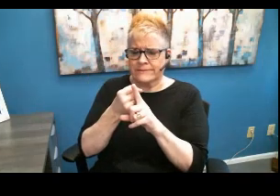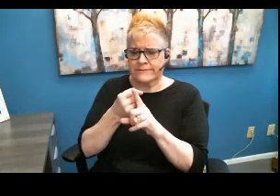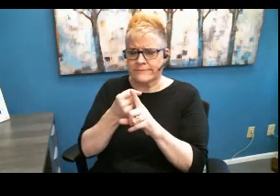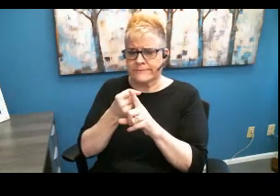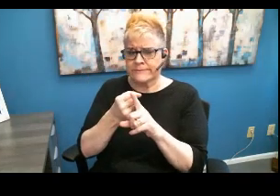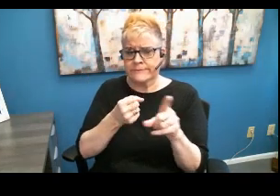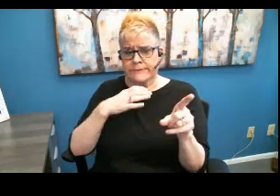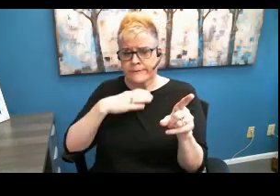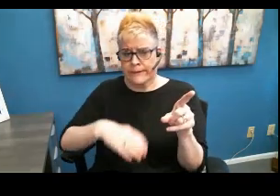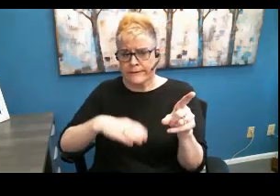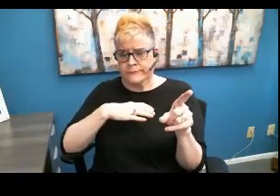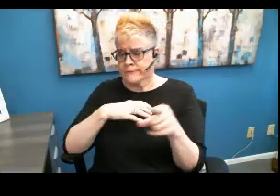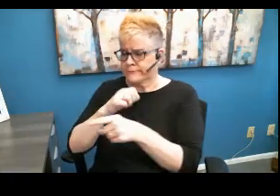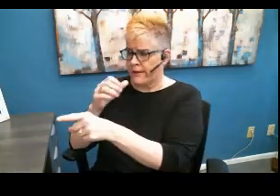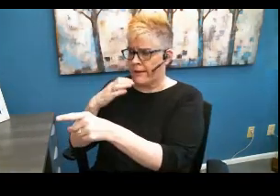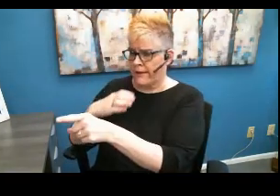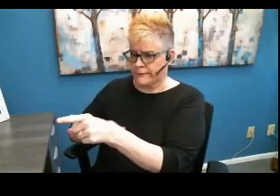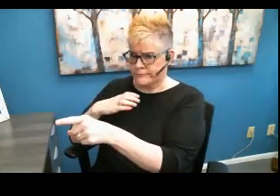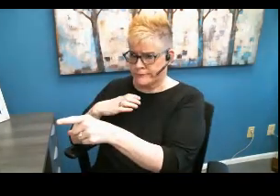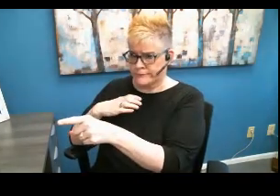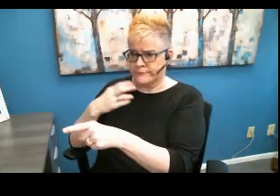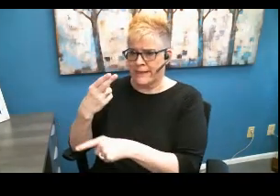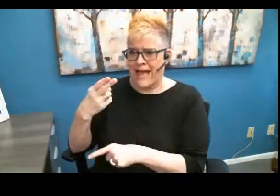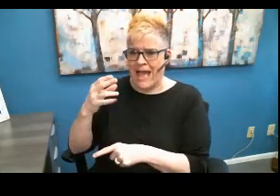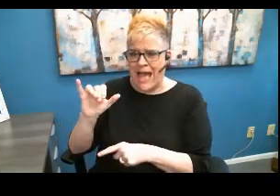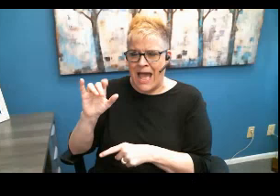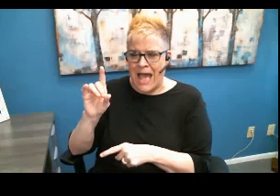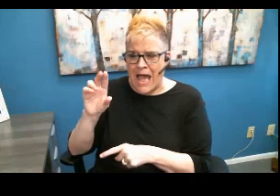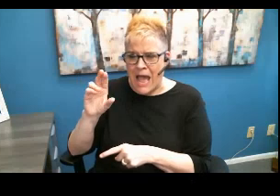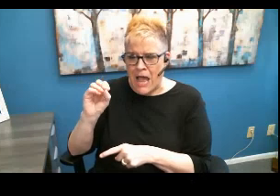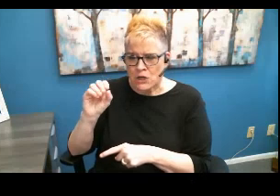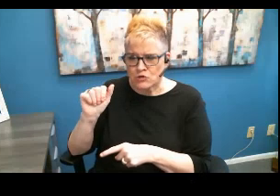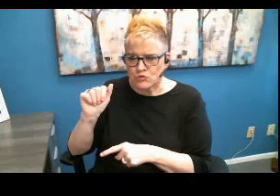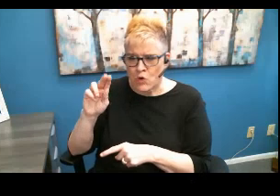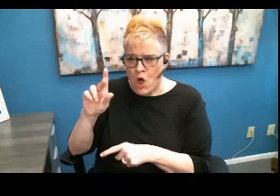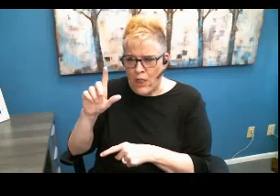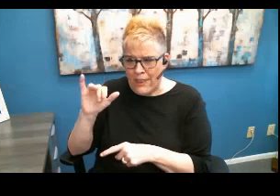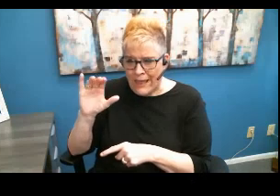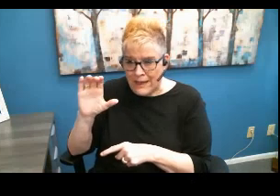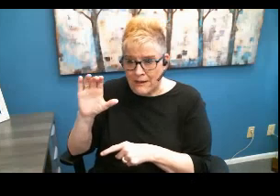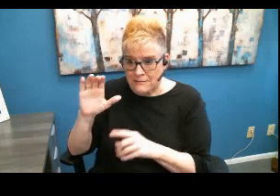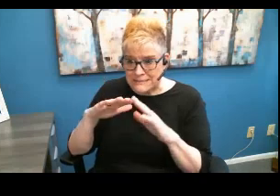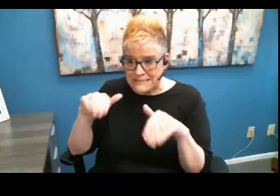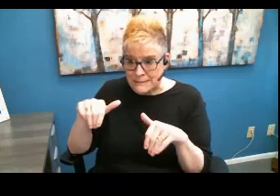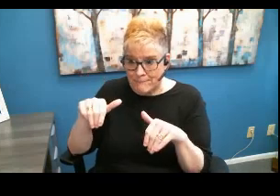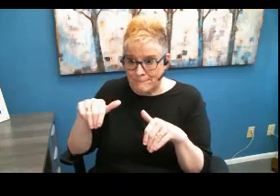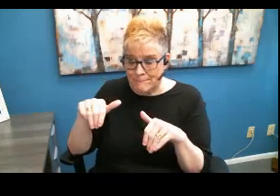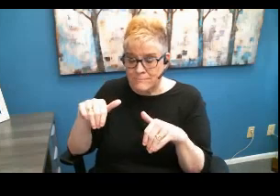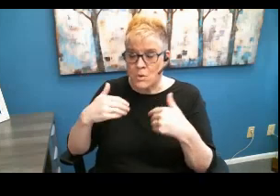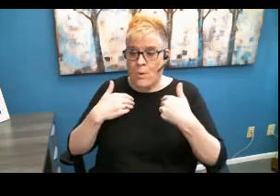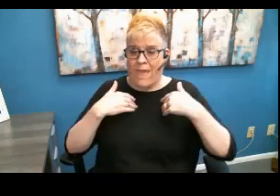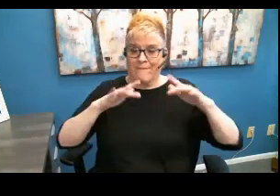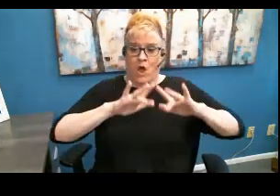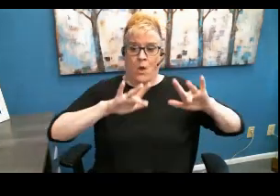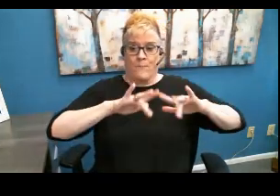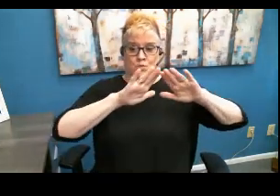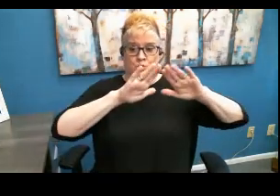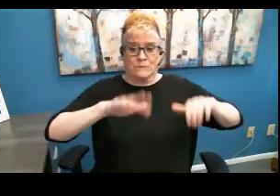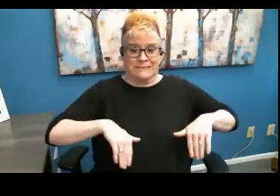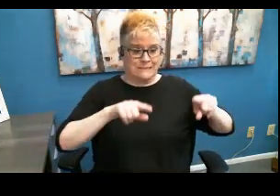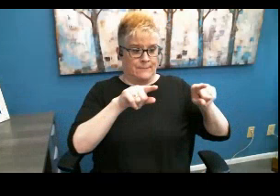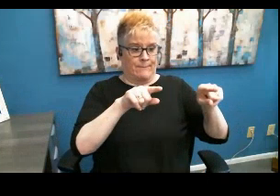non-customers. Steve mentioned it's a hydraulic system. We have computer software that models the flow of our entire